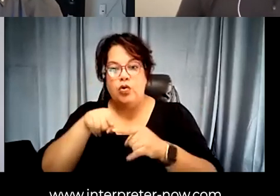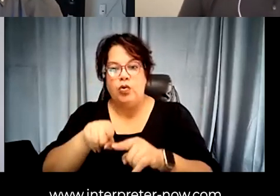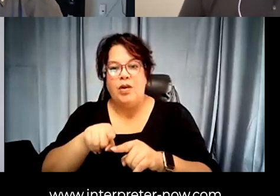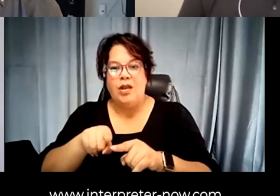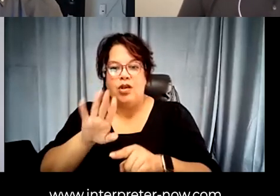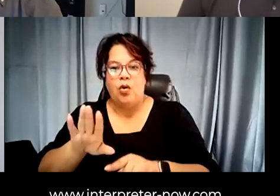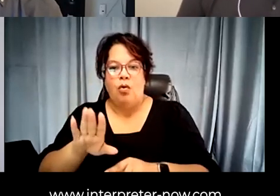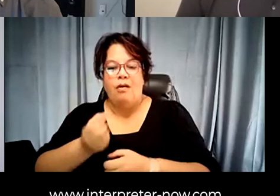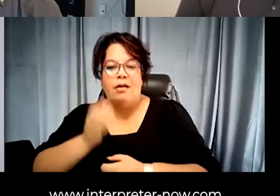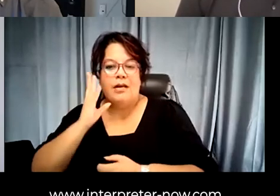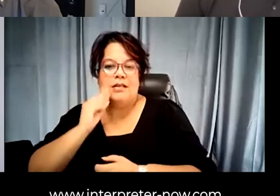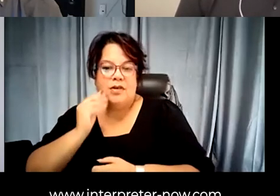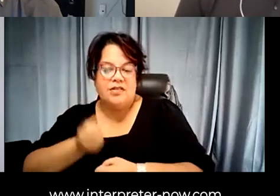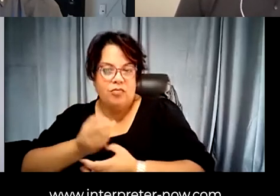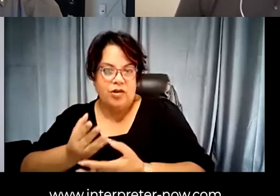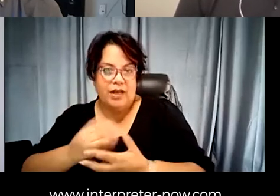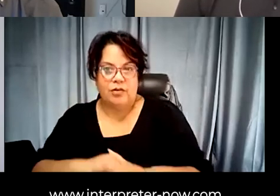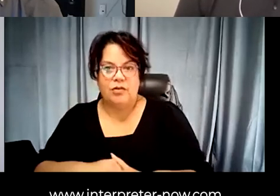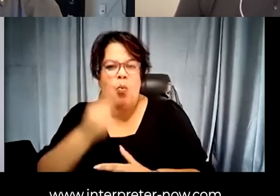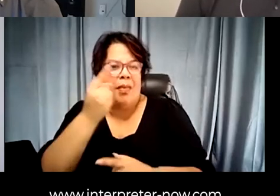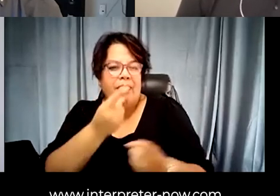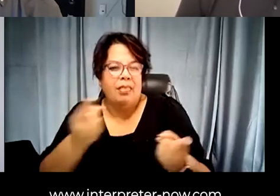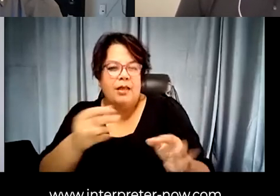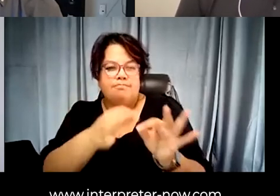Just one thing fairly quickly.